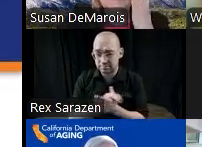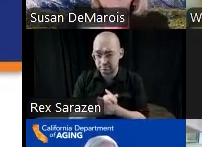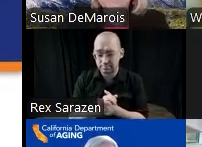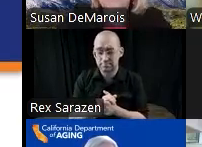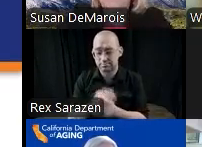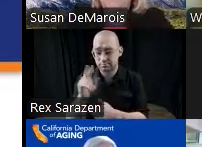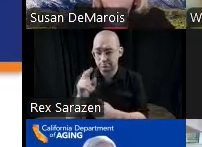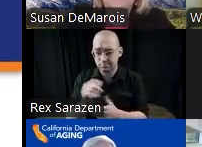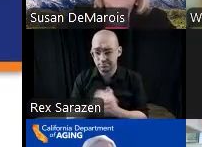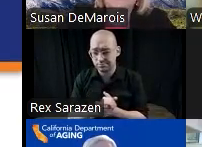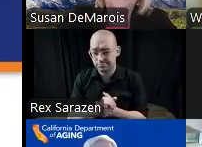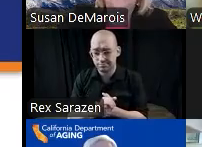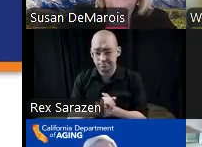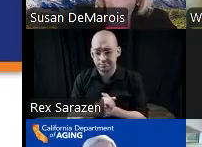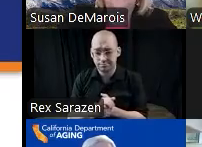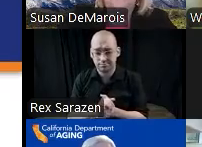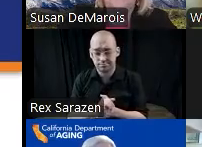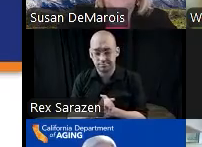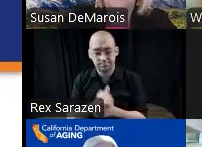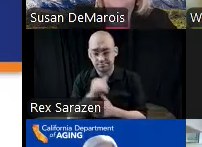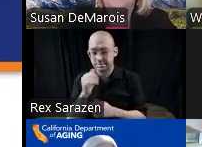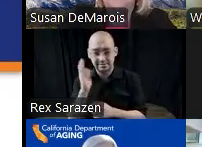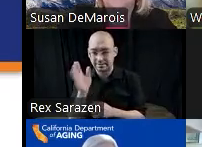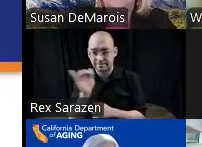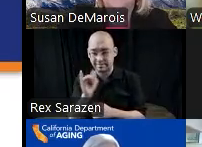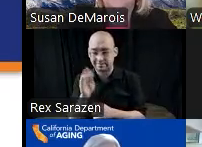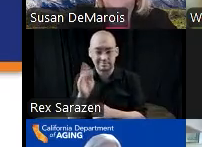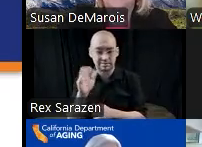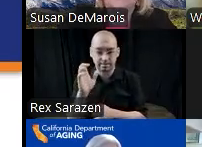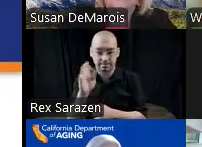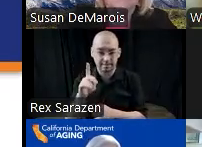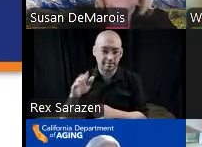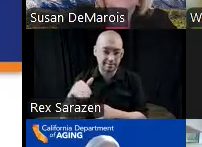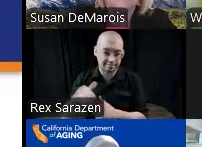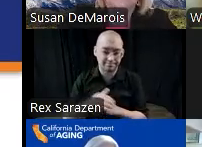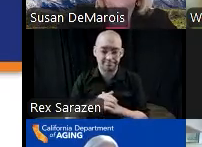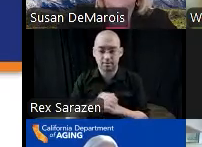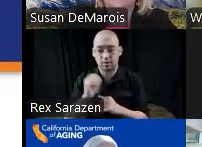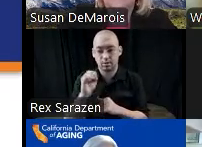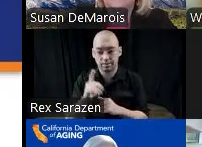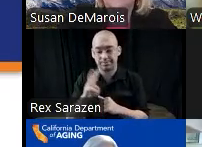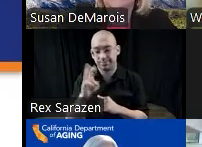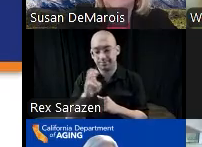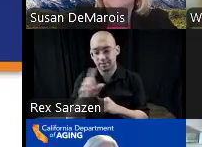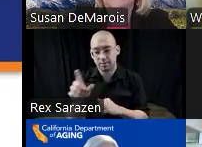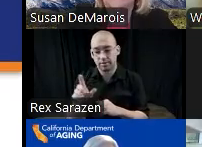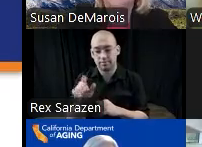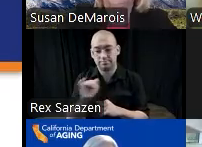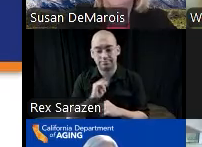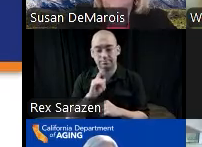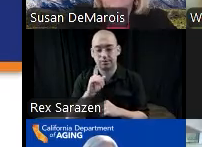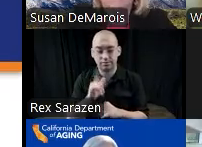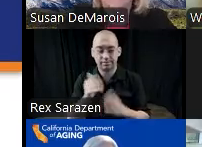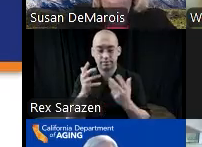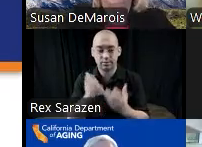No? Doesn't appear that Catherine is back yet. Okay. Well, I just really want to